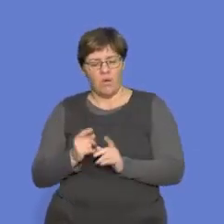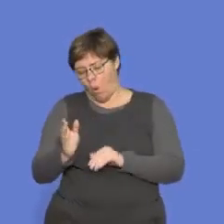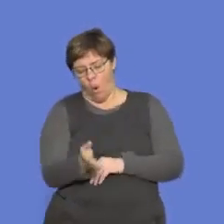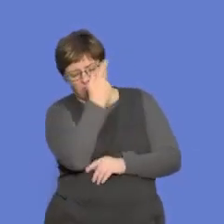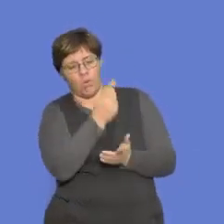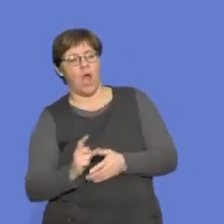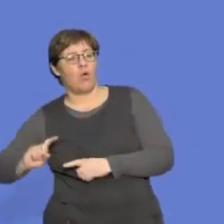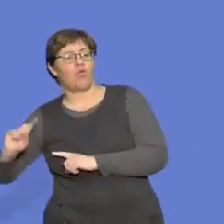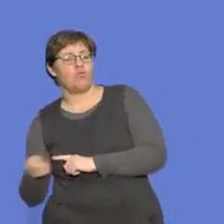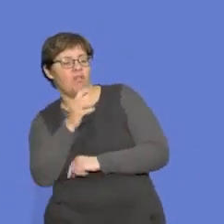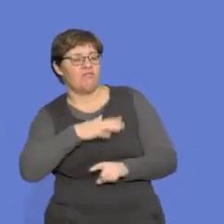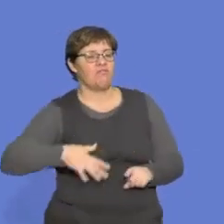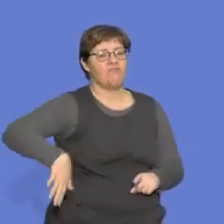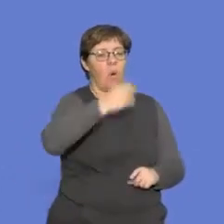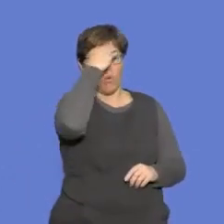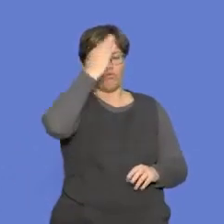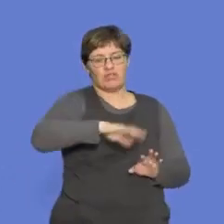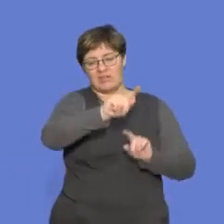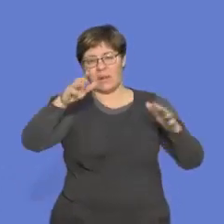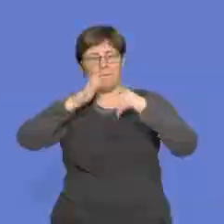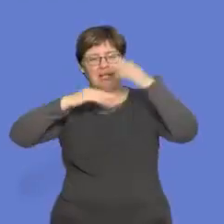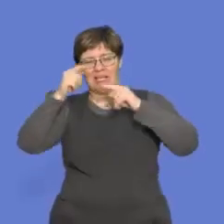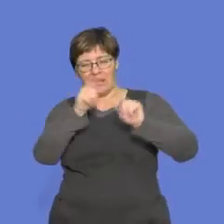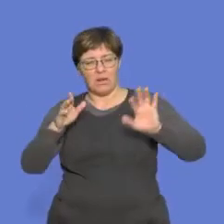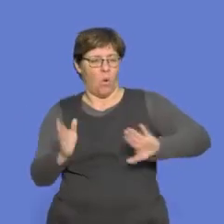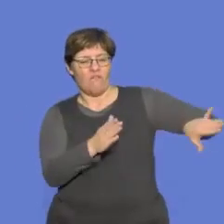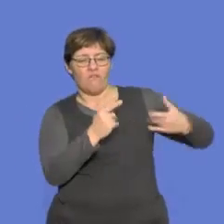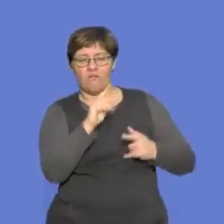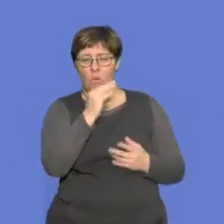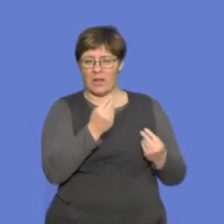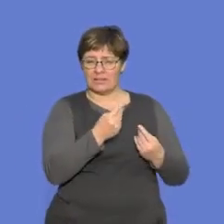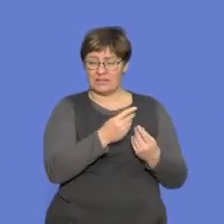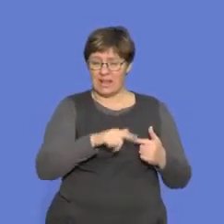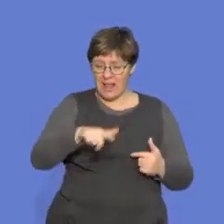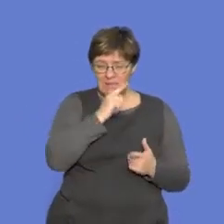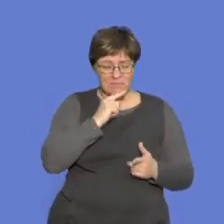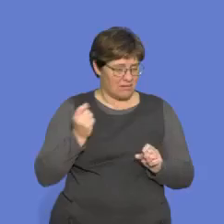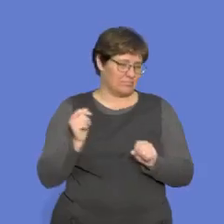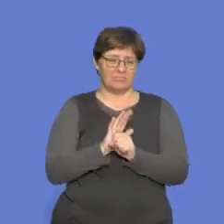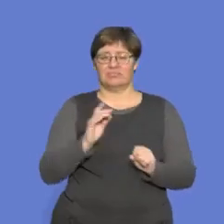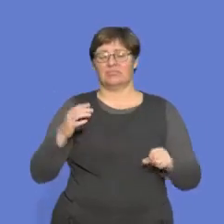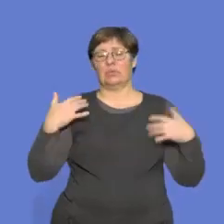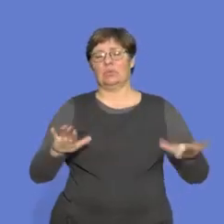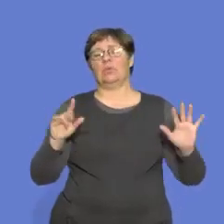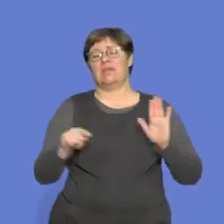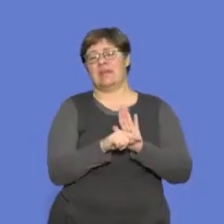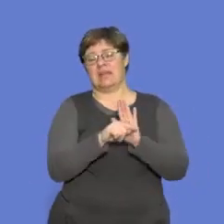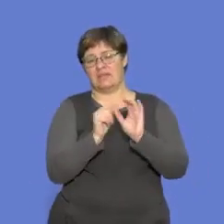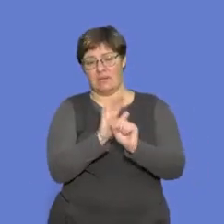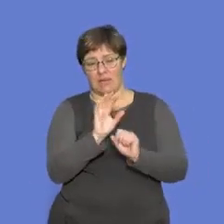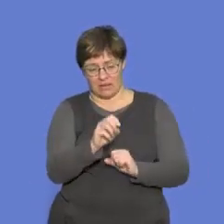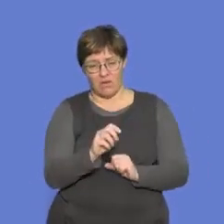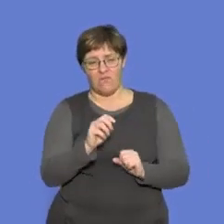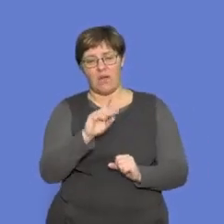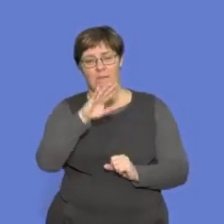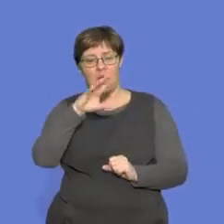residential complexes. These have a significant impact on our local biodiversity. Again, that's the impact that humans have